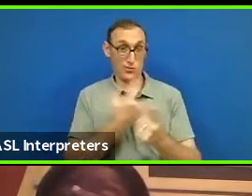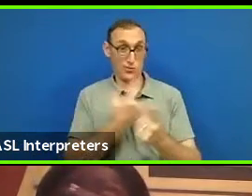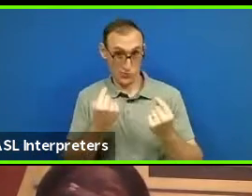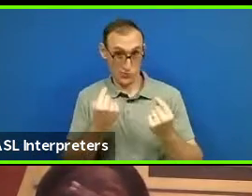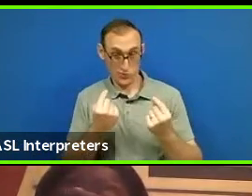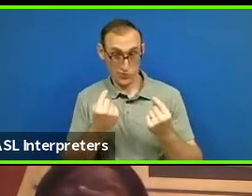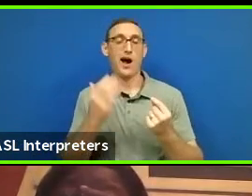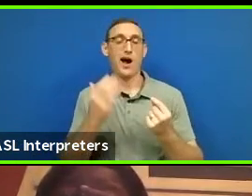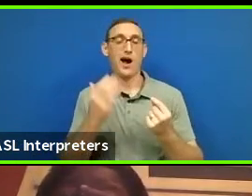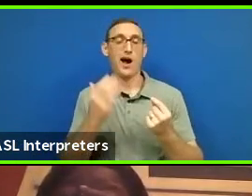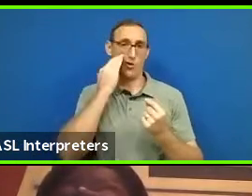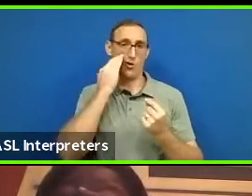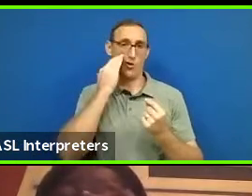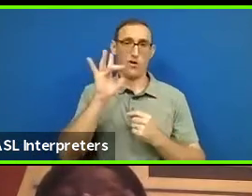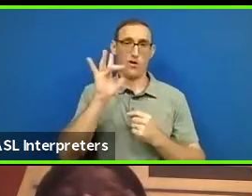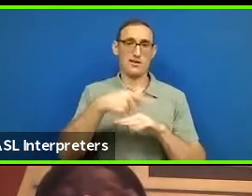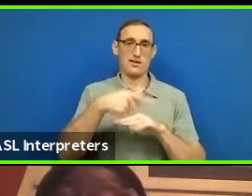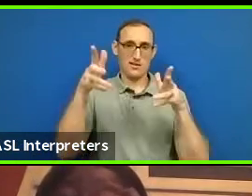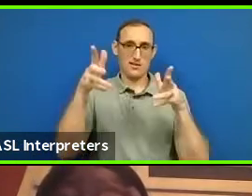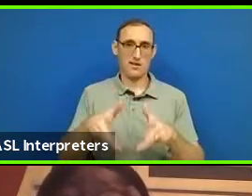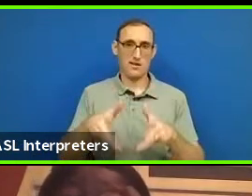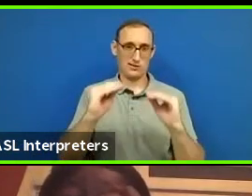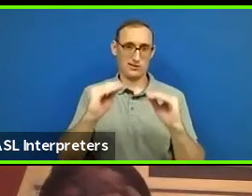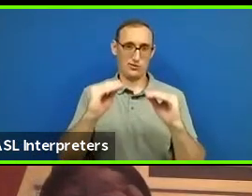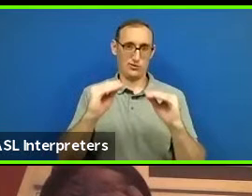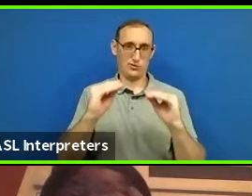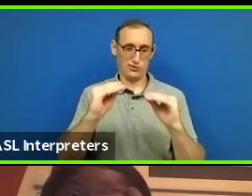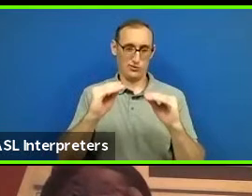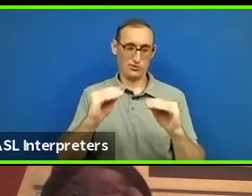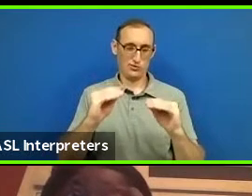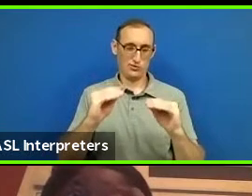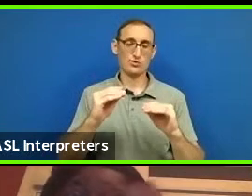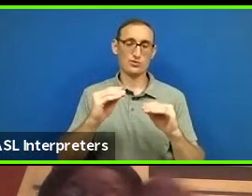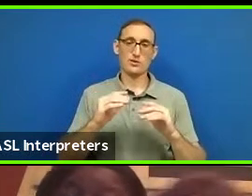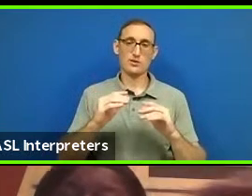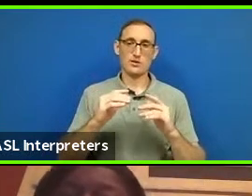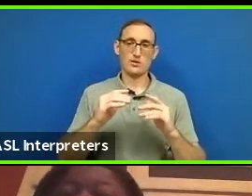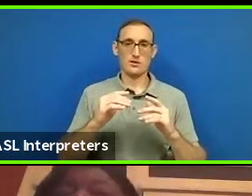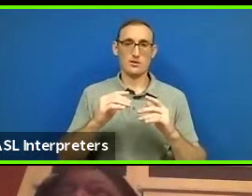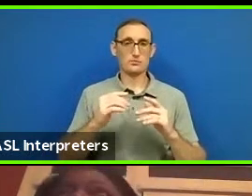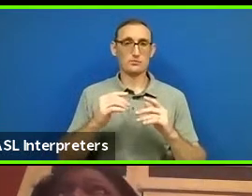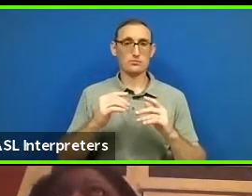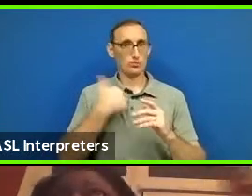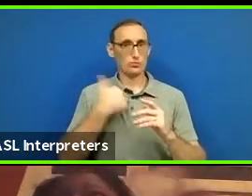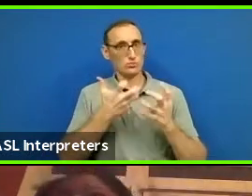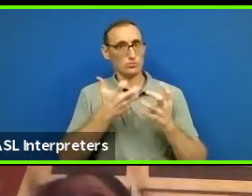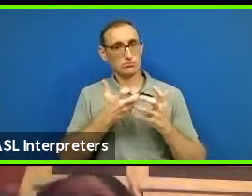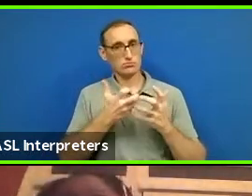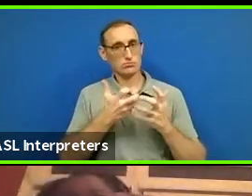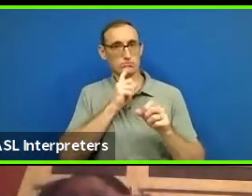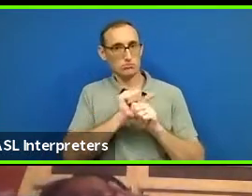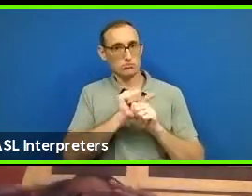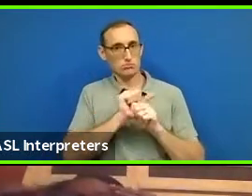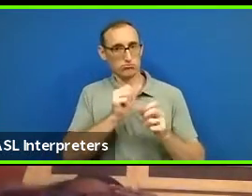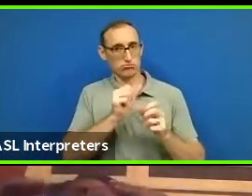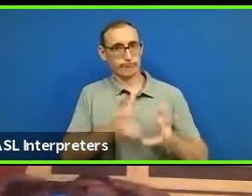hoping that we can have some significant impact on our K-8 students. Made the decision not to bring high school